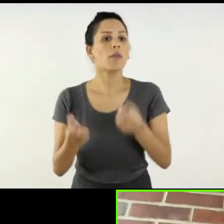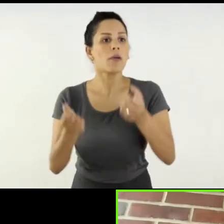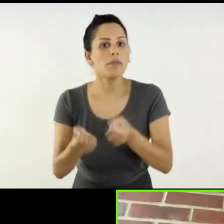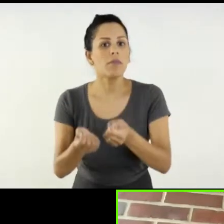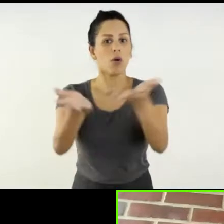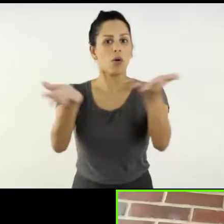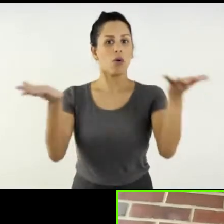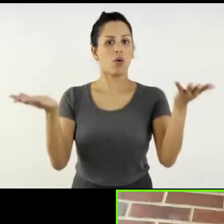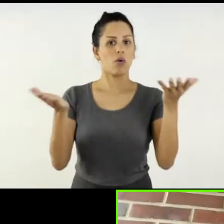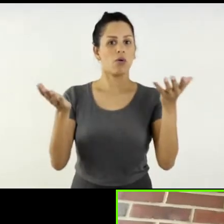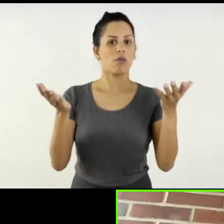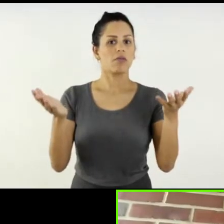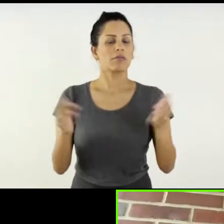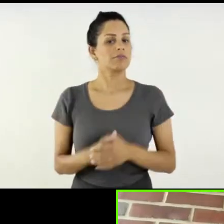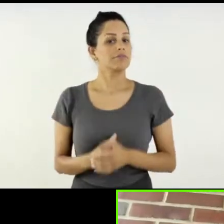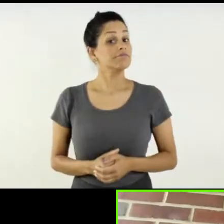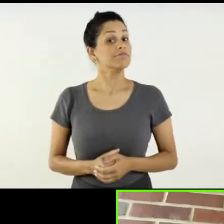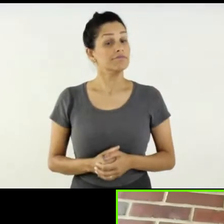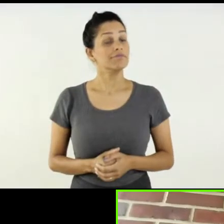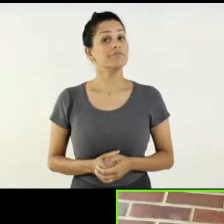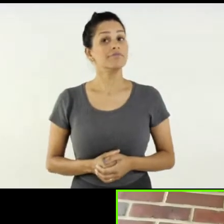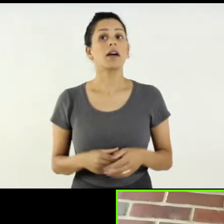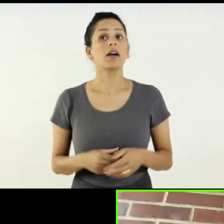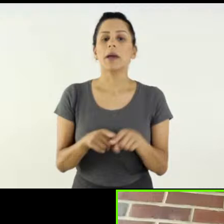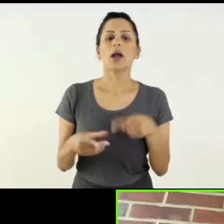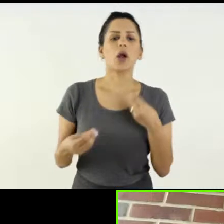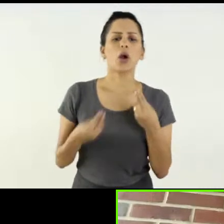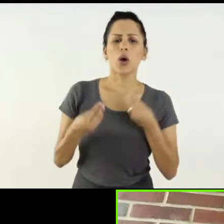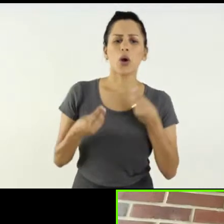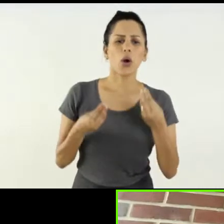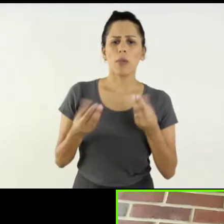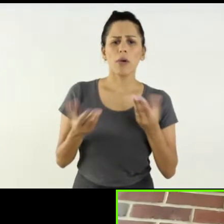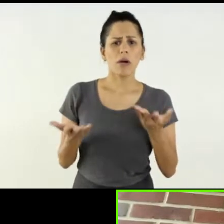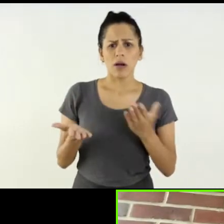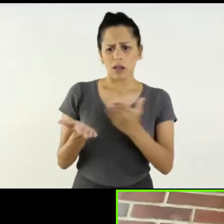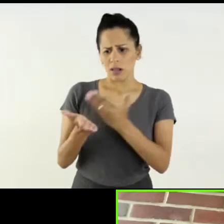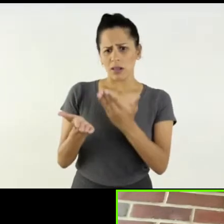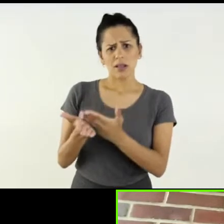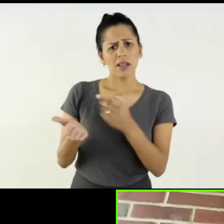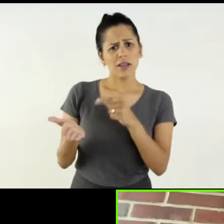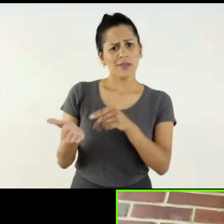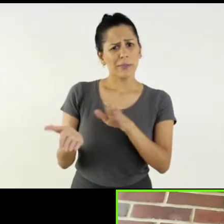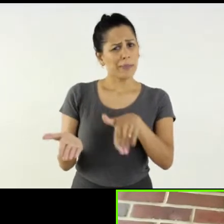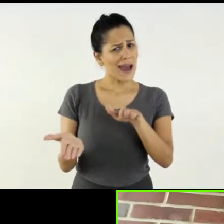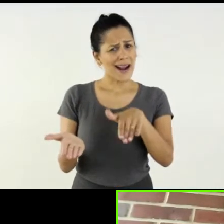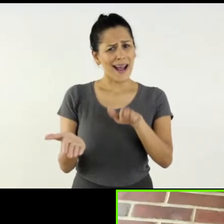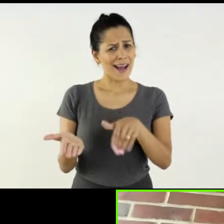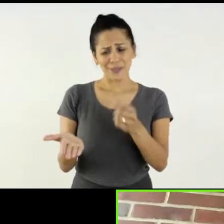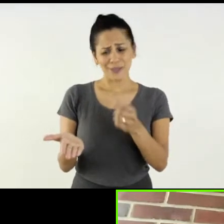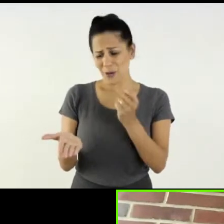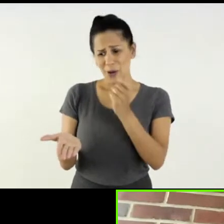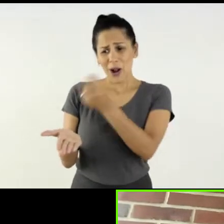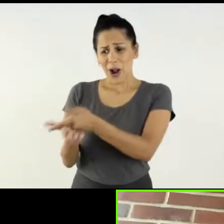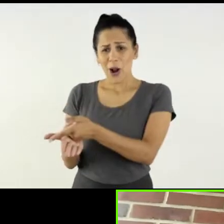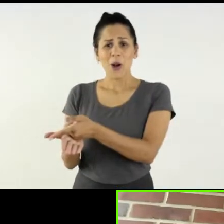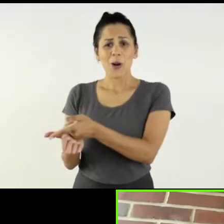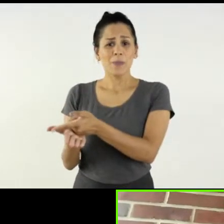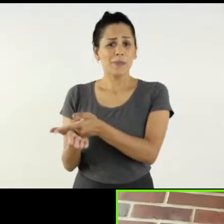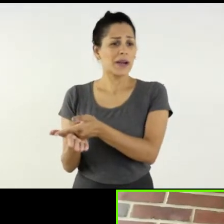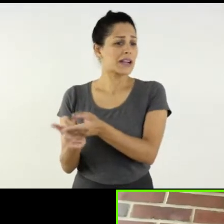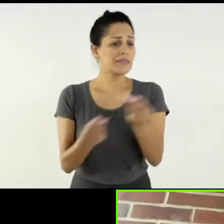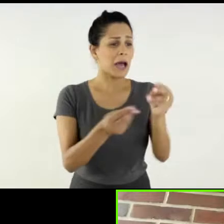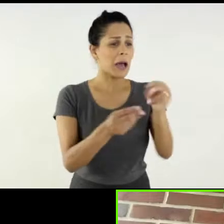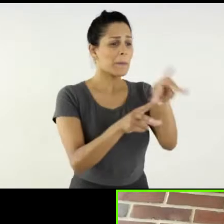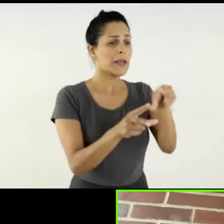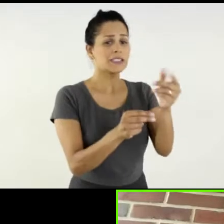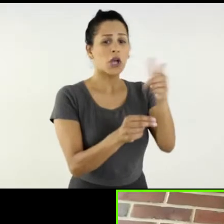cheap it is to buy and to pass, you know, to pass on, that you can put it sort of under your arm or, you know, in your suitcase and take it across oceans.